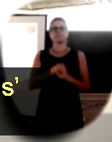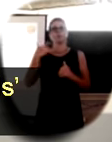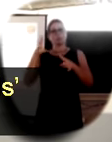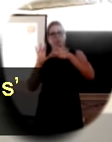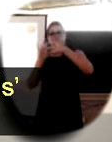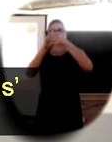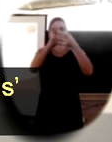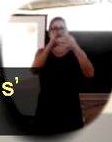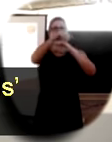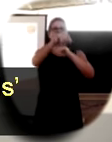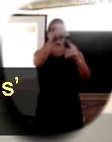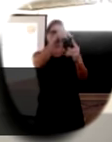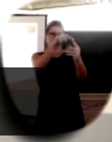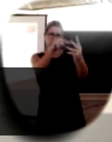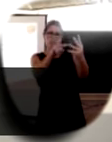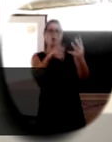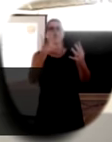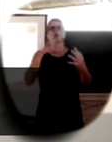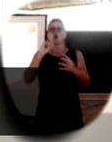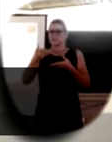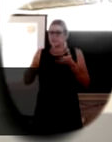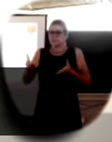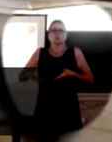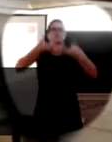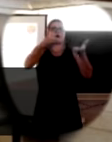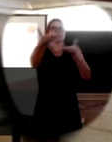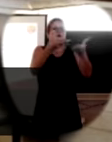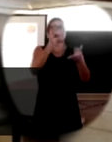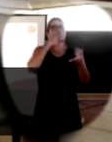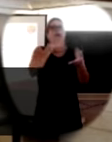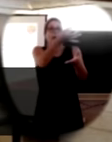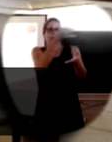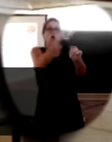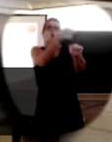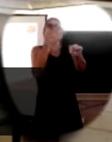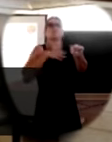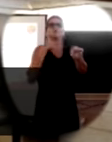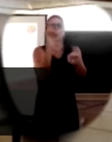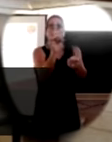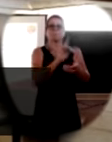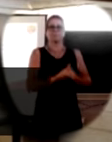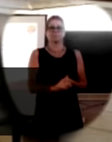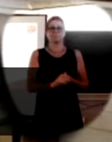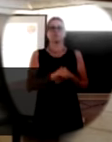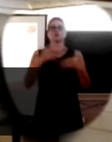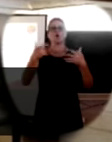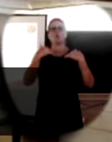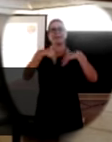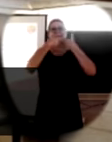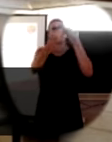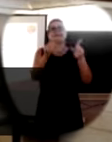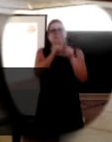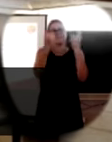to the school's individual needs and the students' individual needs. So what did we do? We now offer schools a package